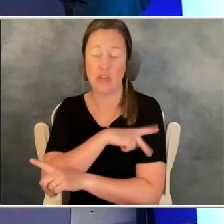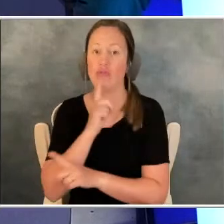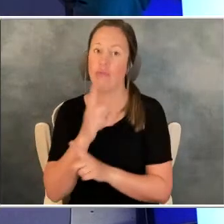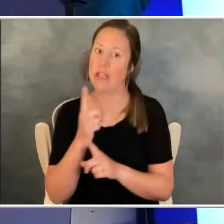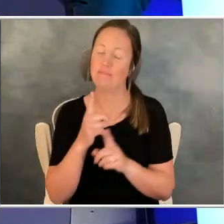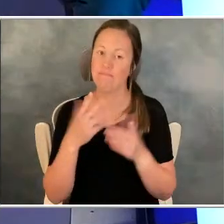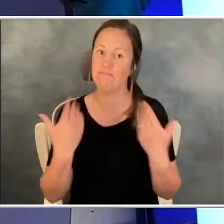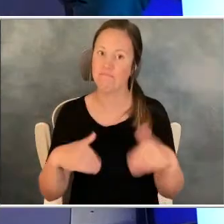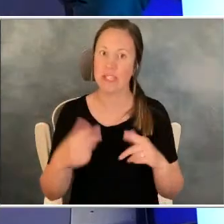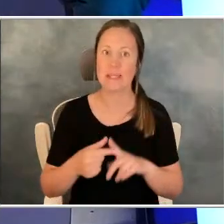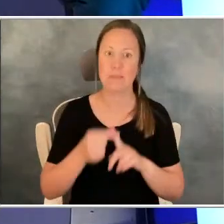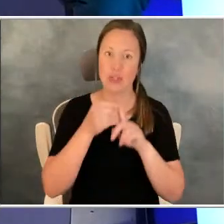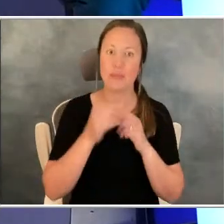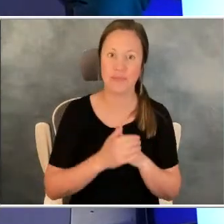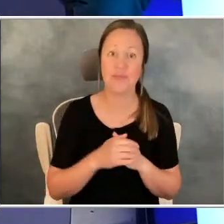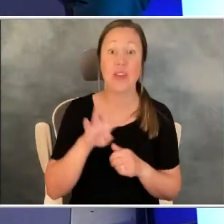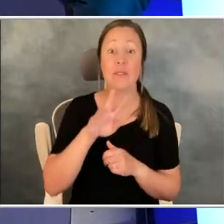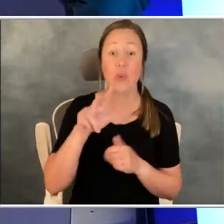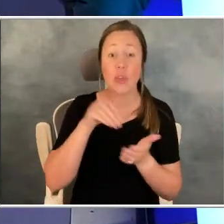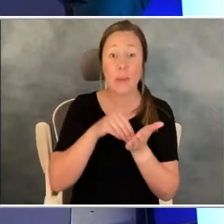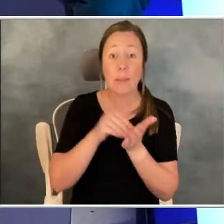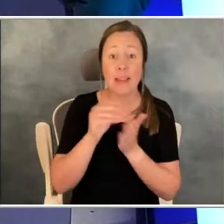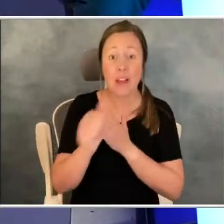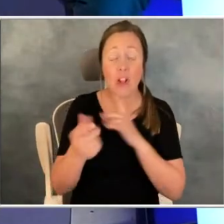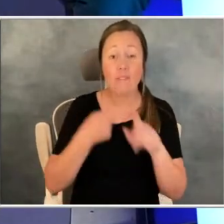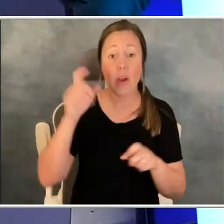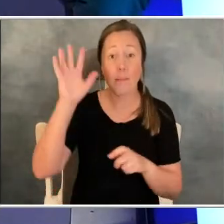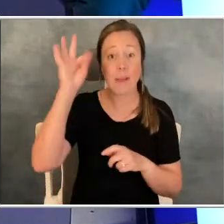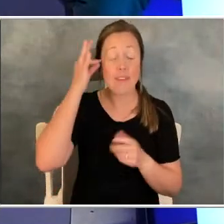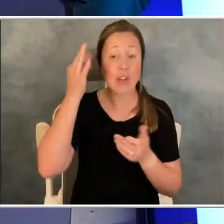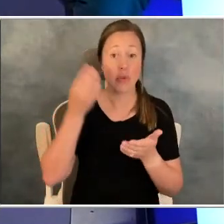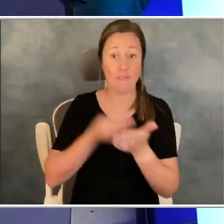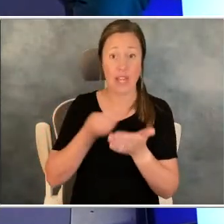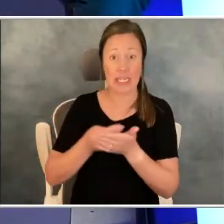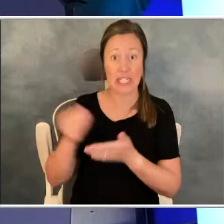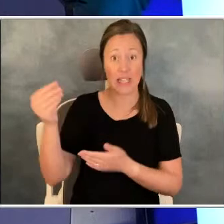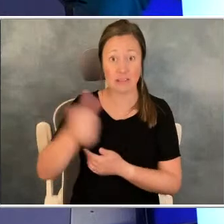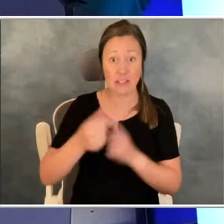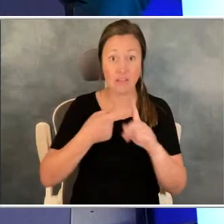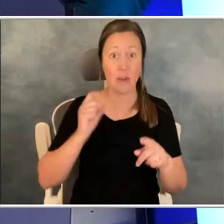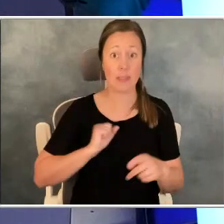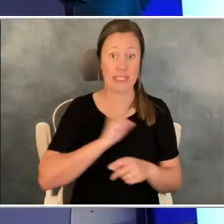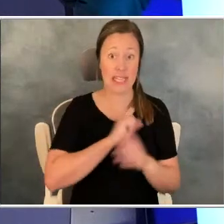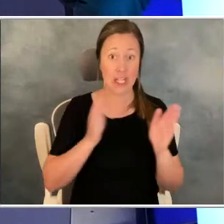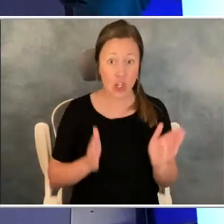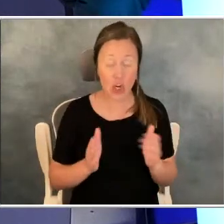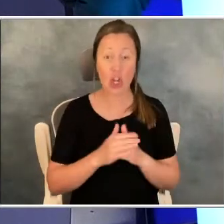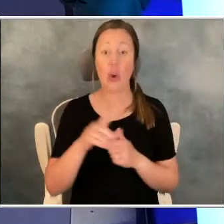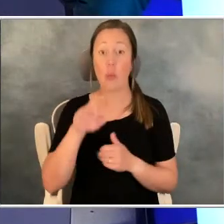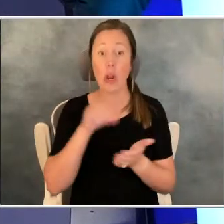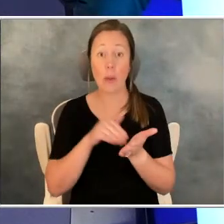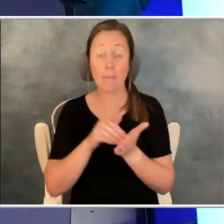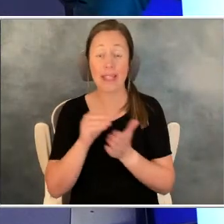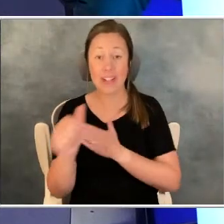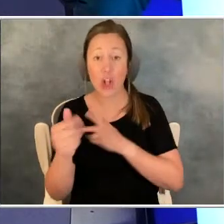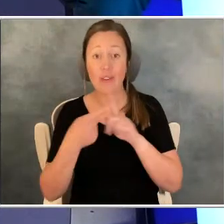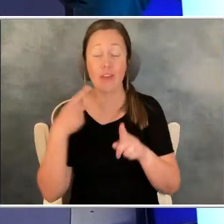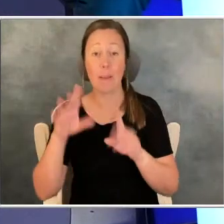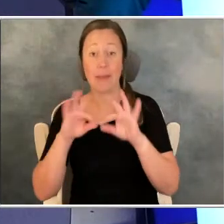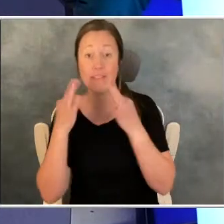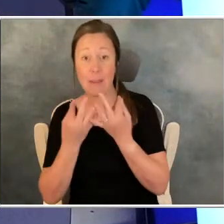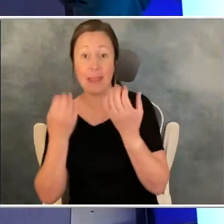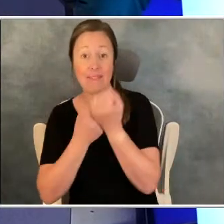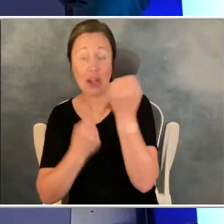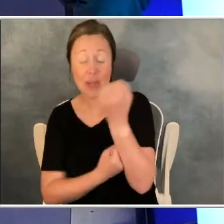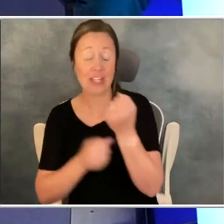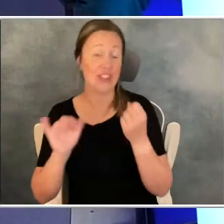million in federal funding that you mentioned from with the help of Senator Moran, $100 million gift from the Sunderland Foundation, big darn deal, single gift